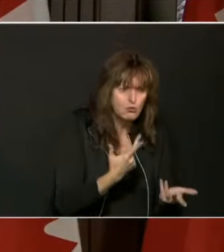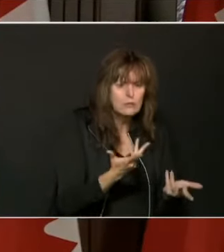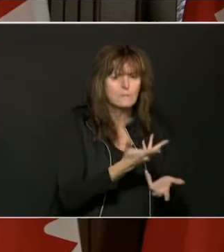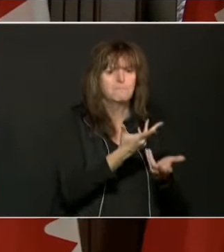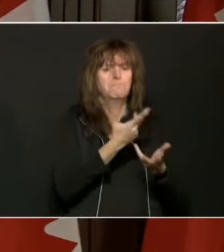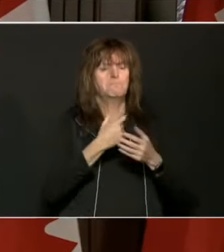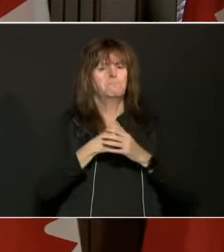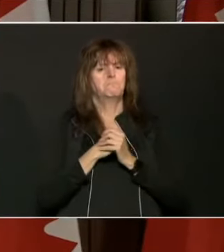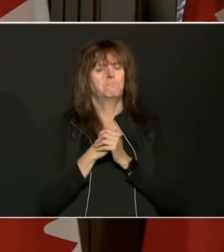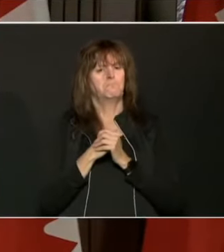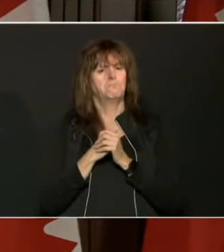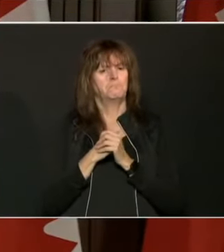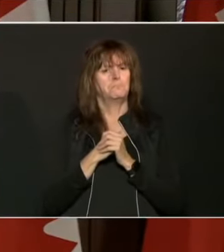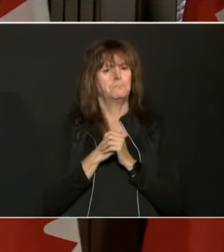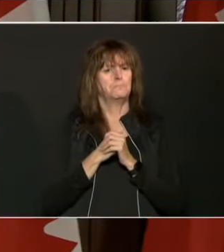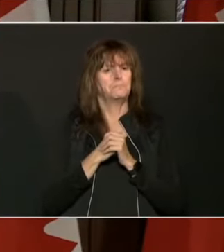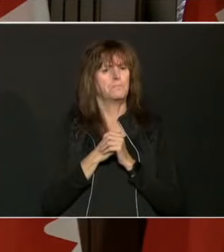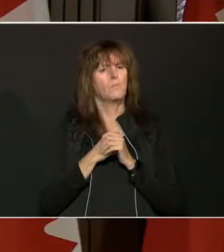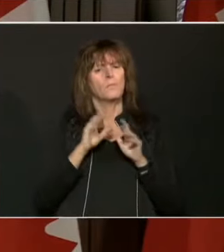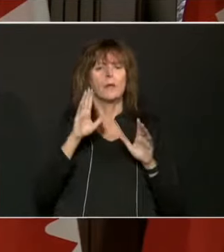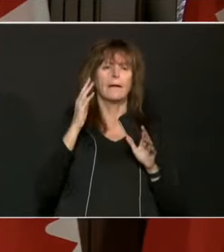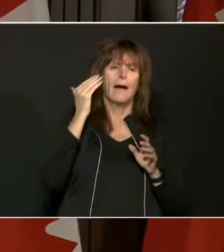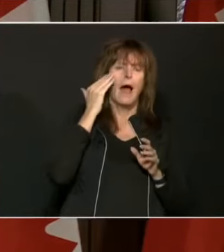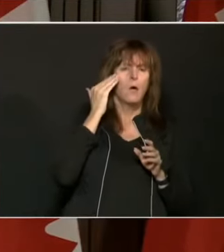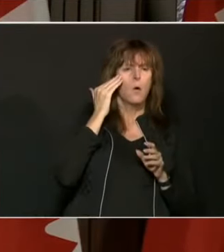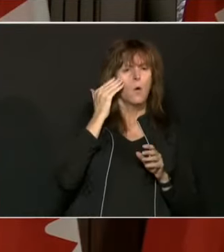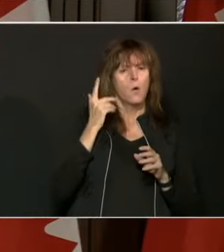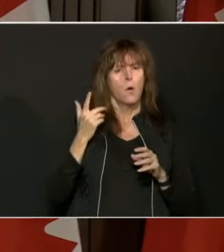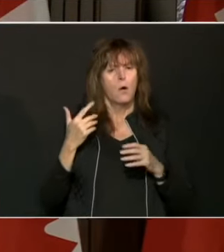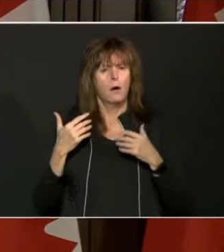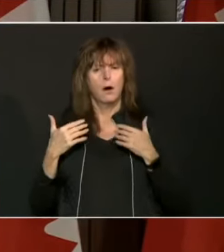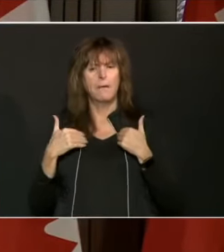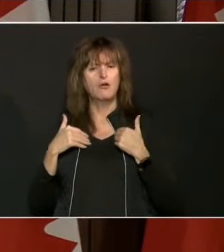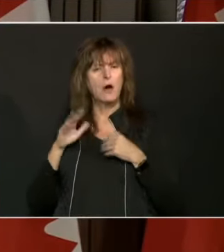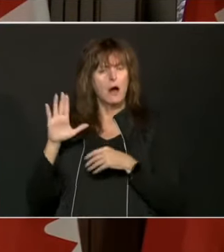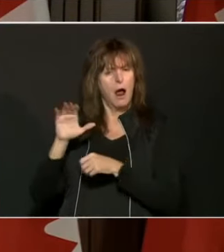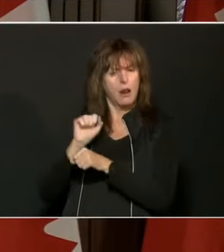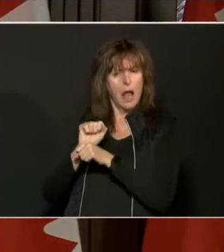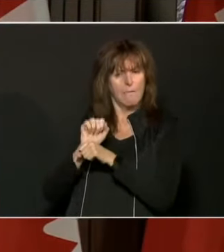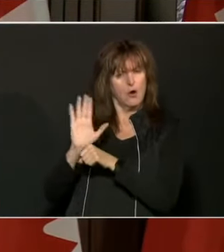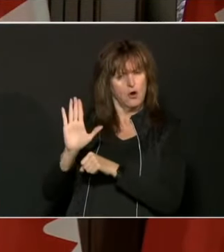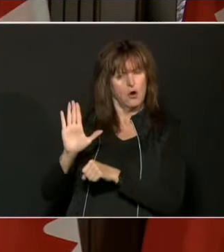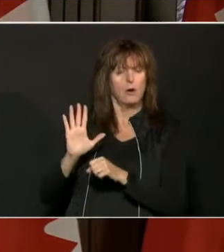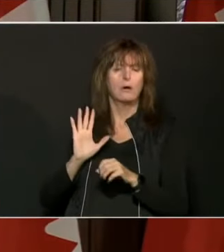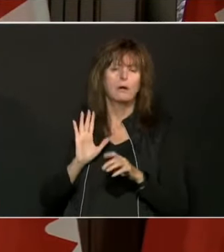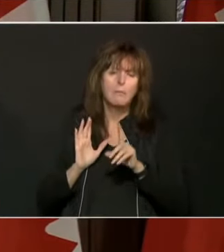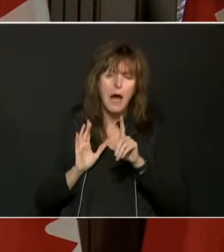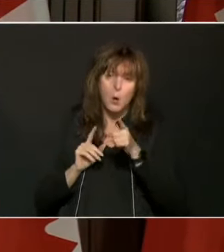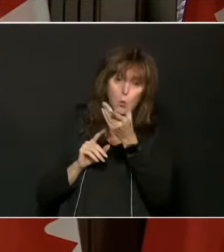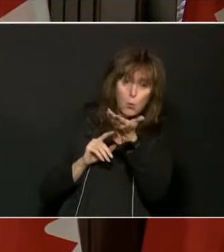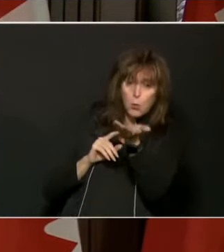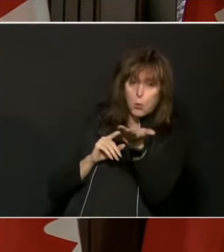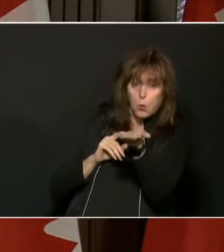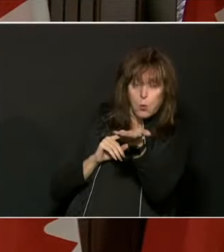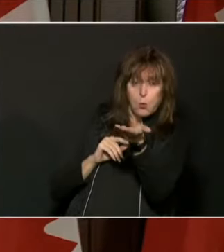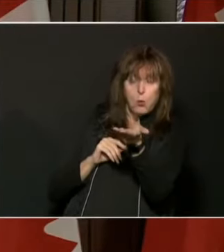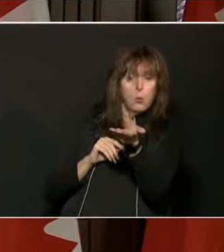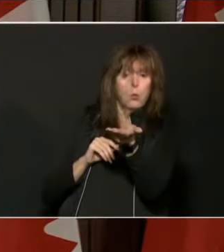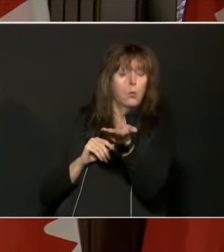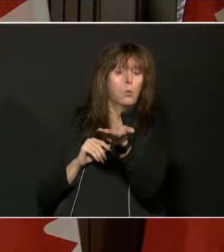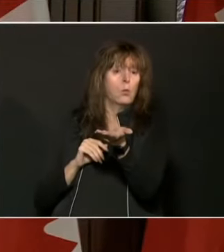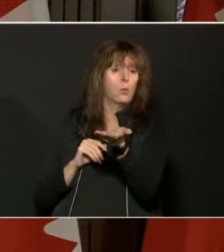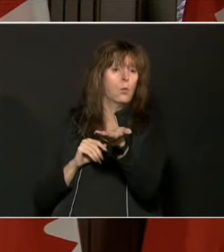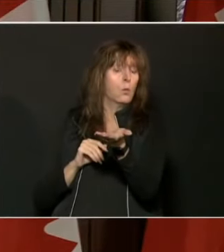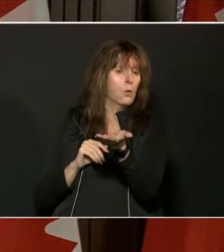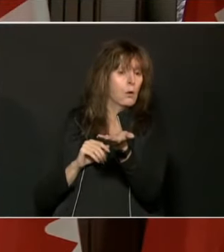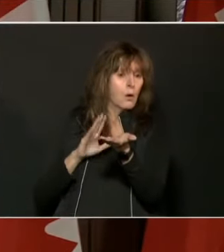something that, well, I know there's been Ministry of Labor work and that kind of thing, but will you or will there be more additions